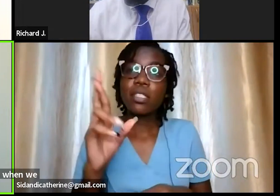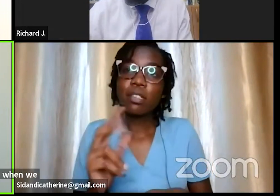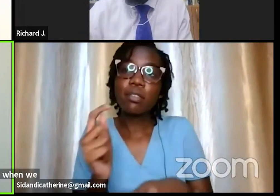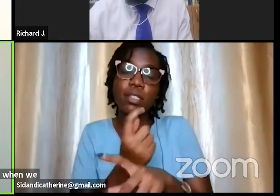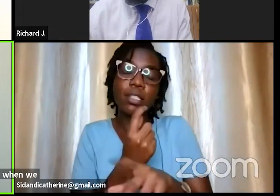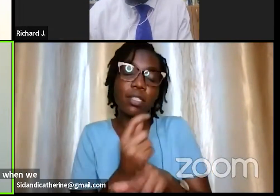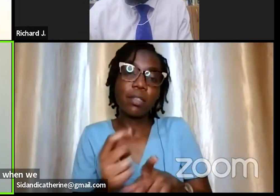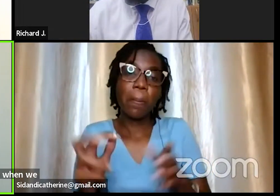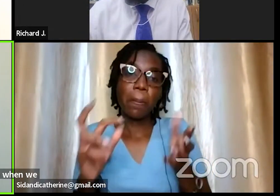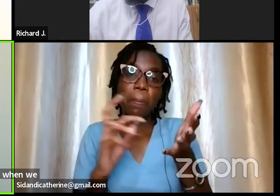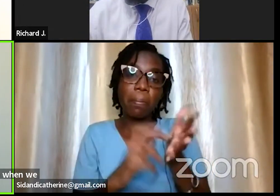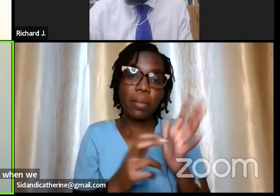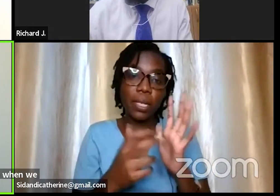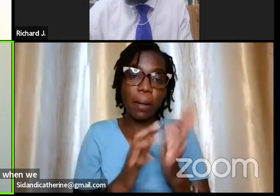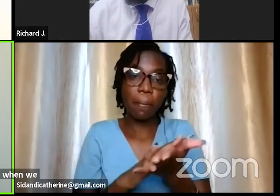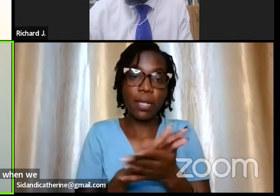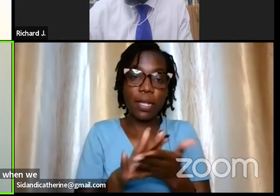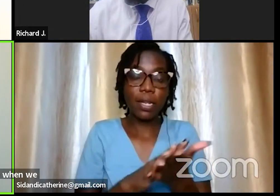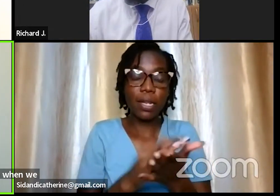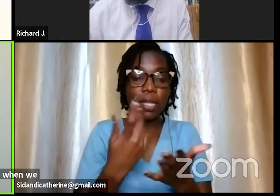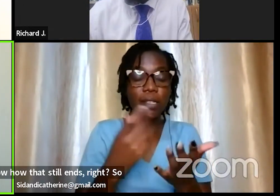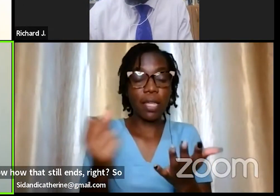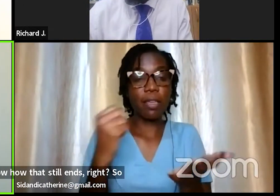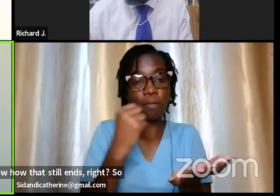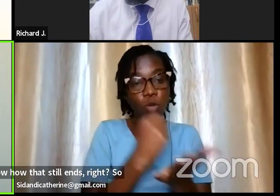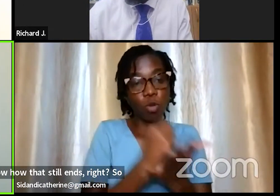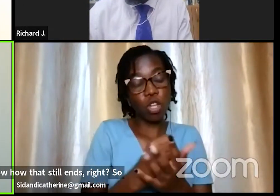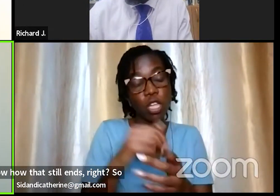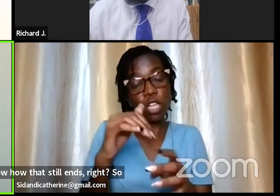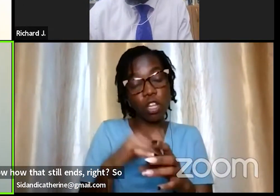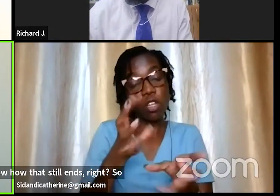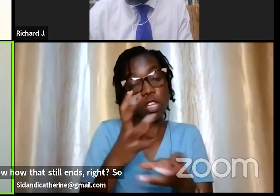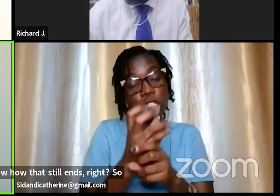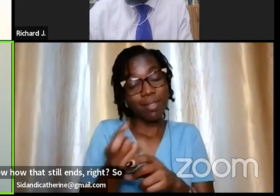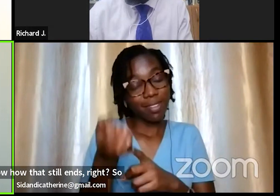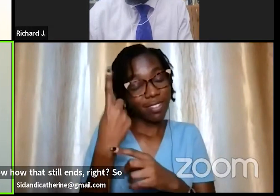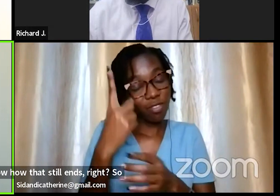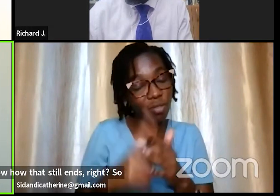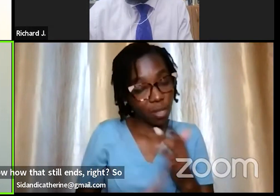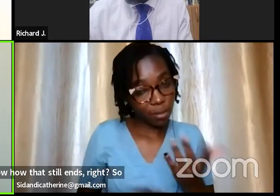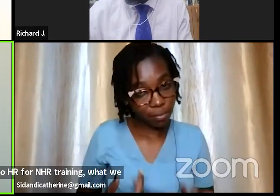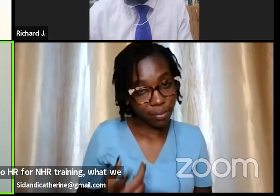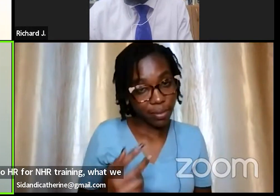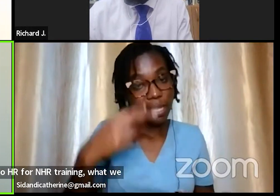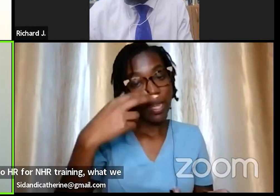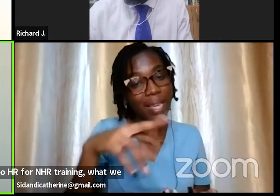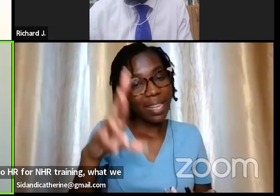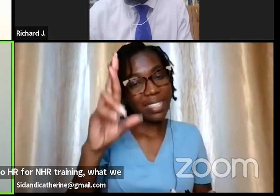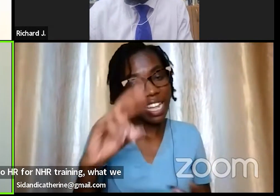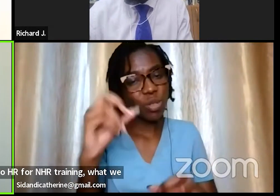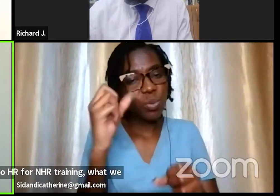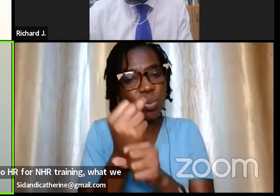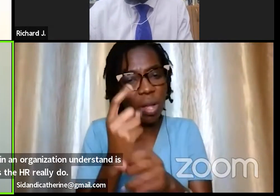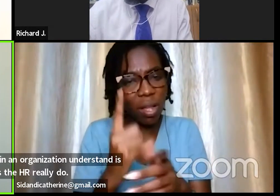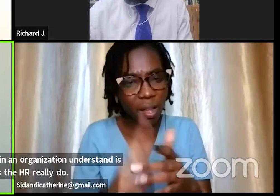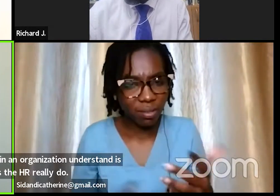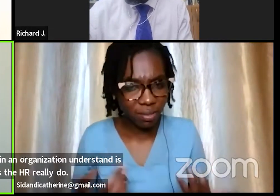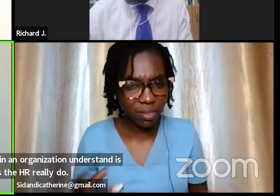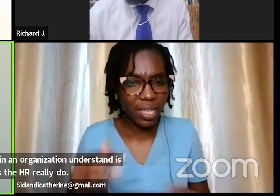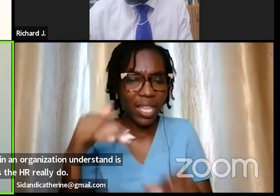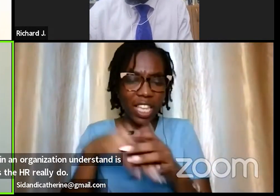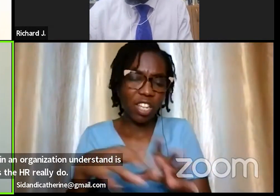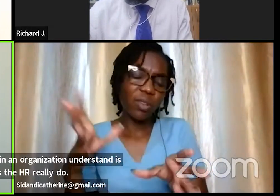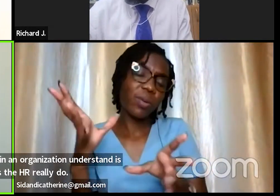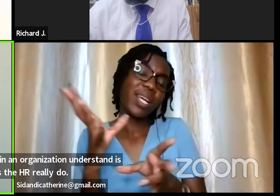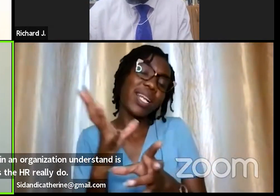make employees in an organization understand is, what does the HR really do in this